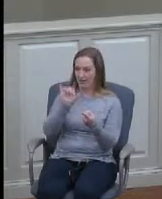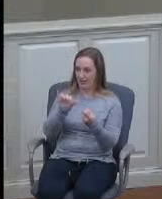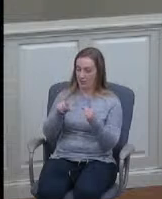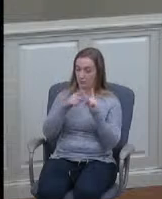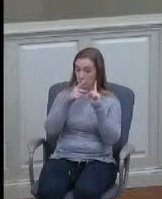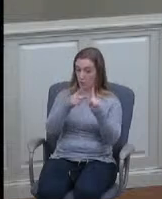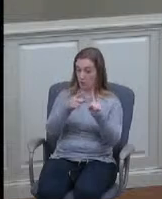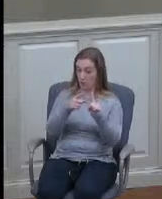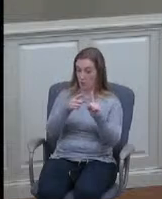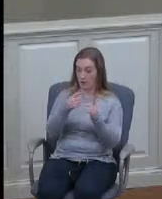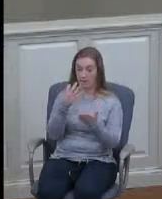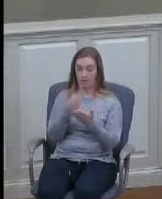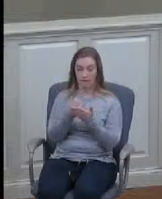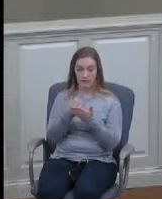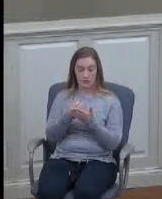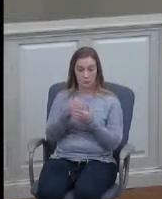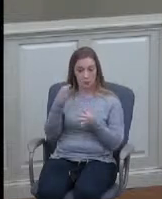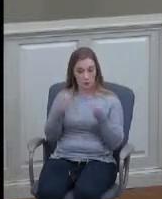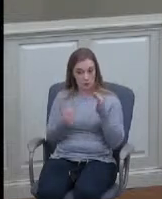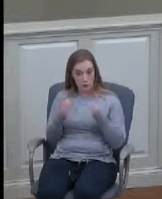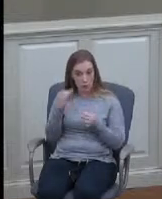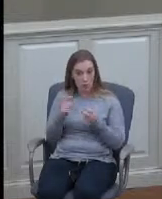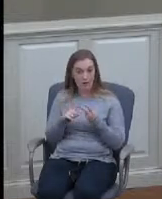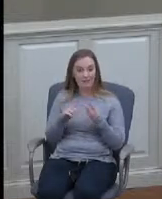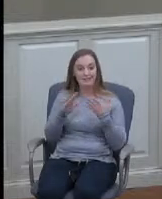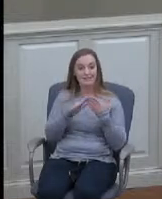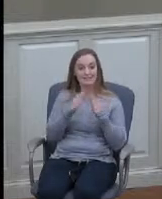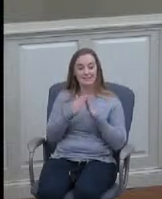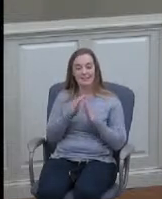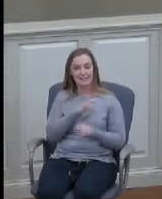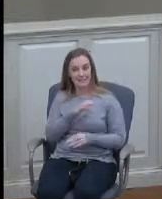the fiscal court being one, city commission being another.